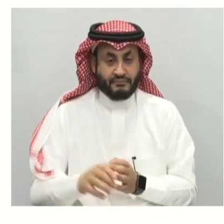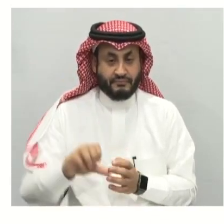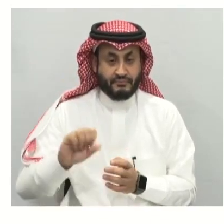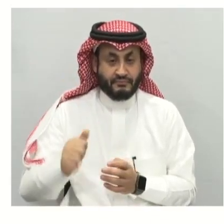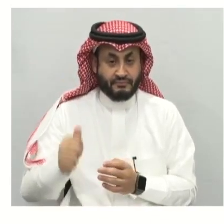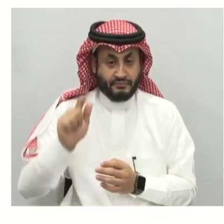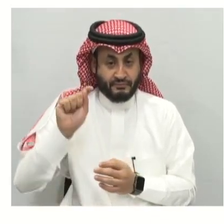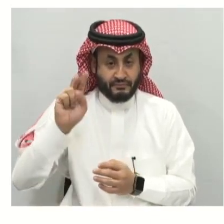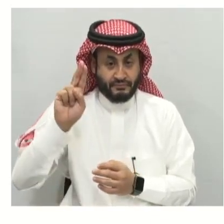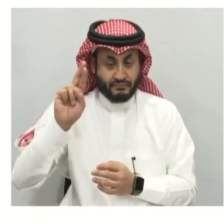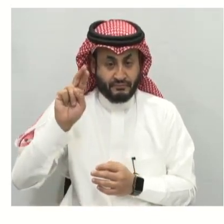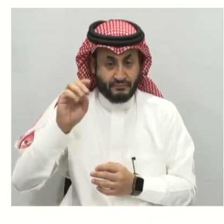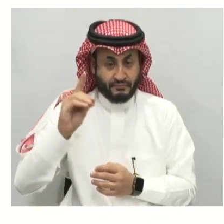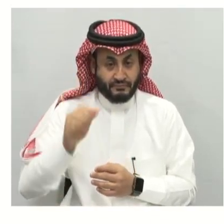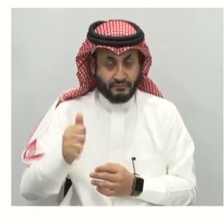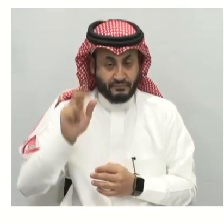Saturday.